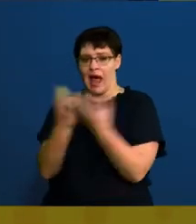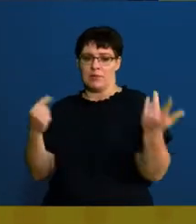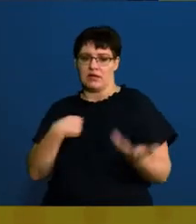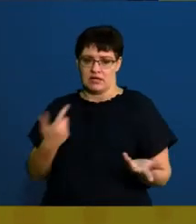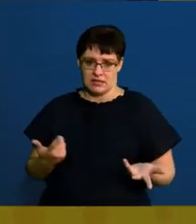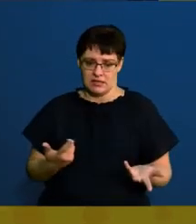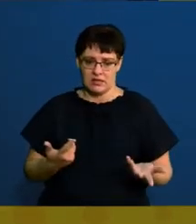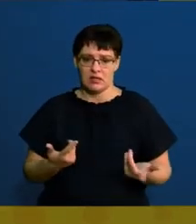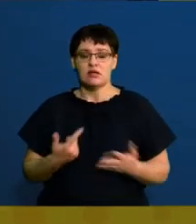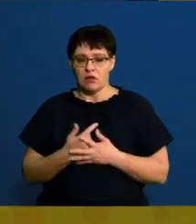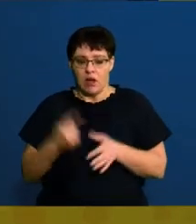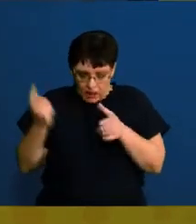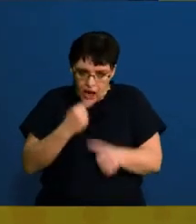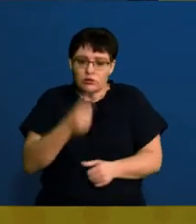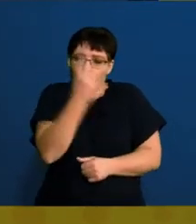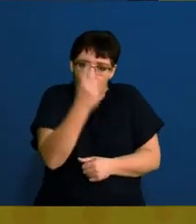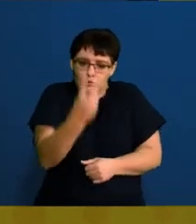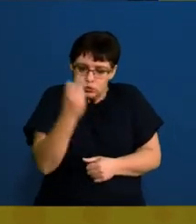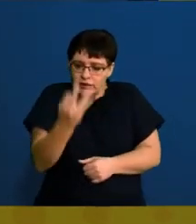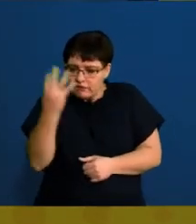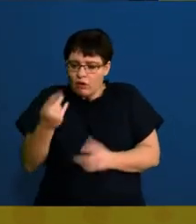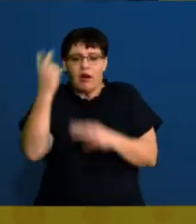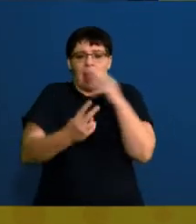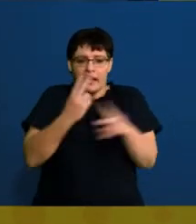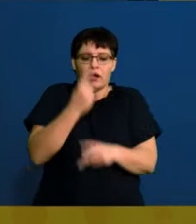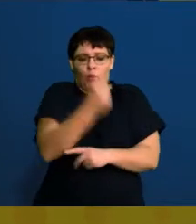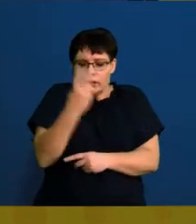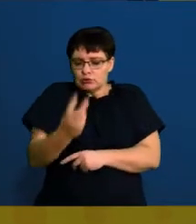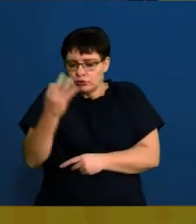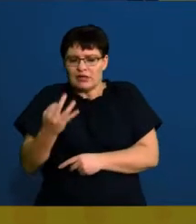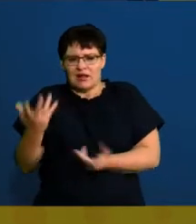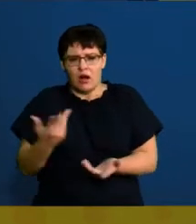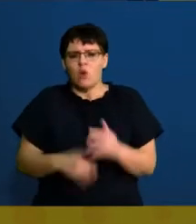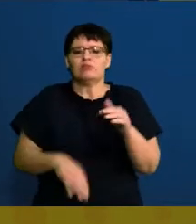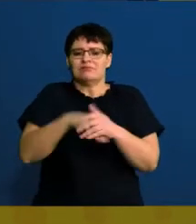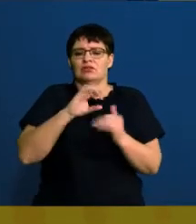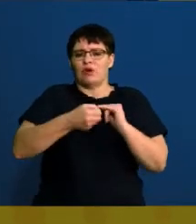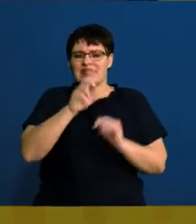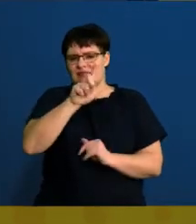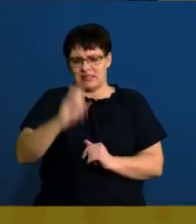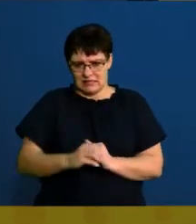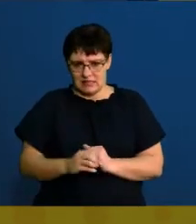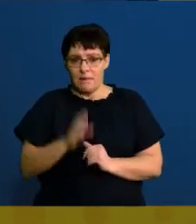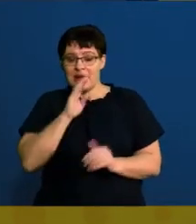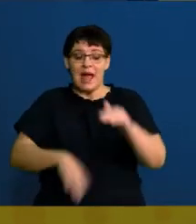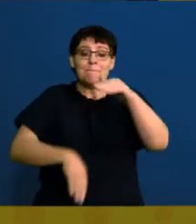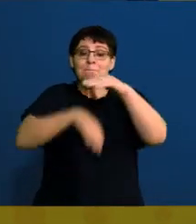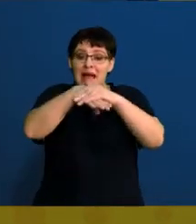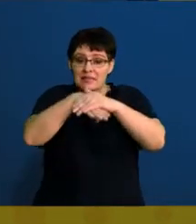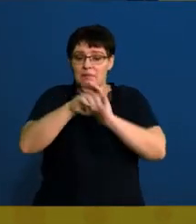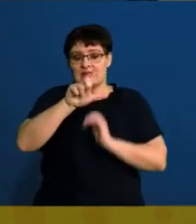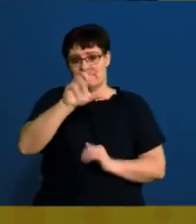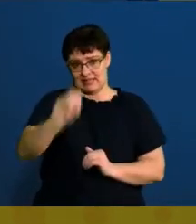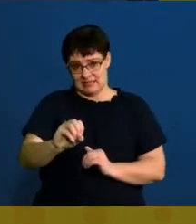are honest. Don't spend too much of time counting your words repeatedly or trying to get to the 70. Remember, it's a maximum of 70